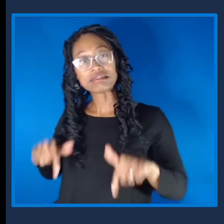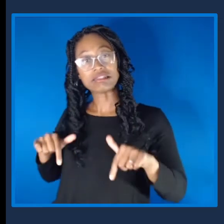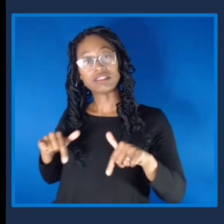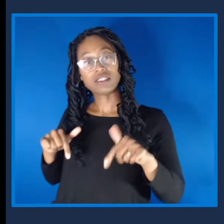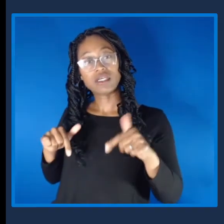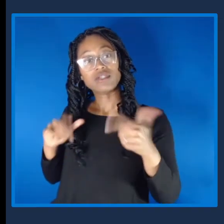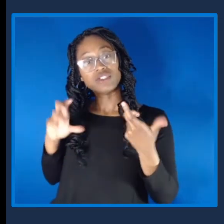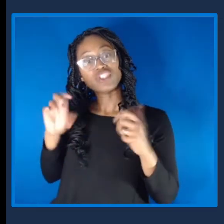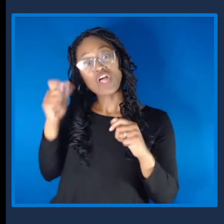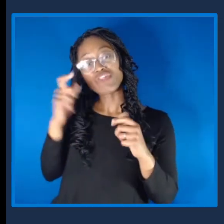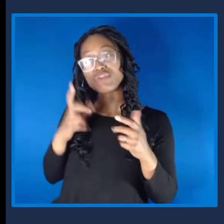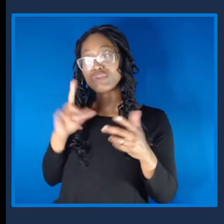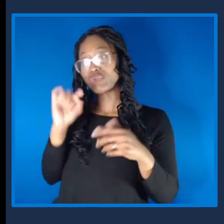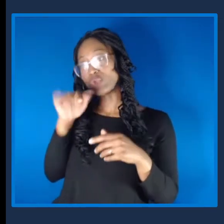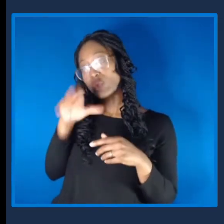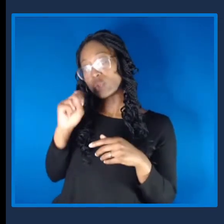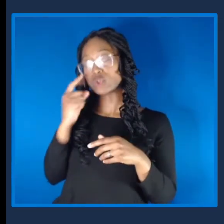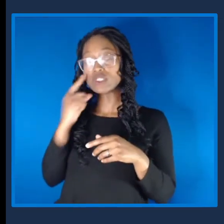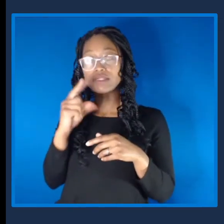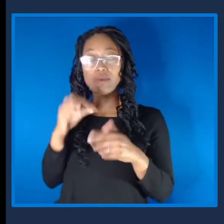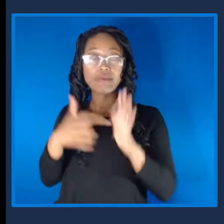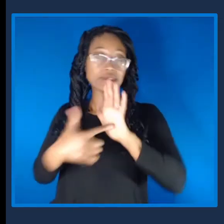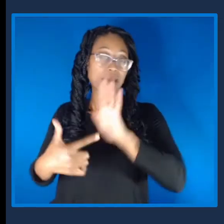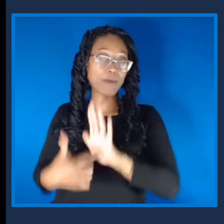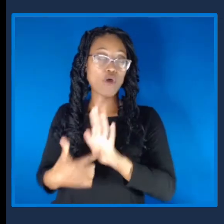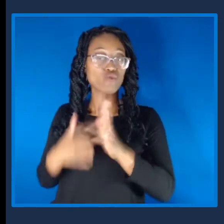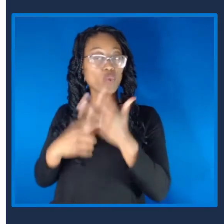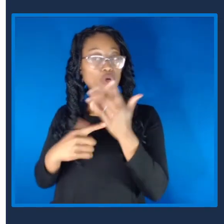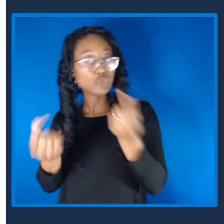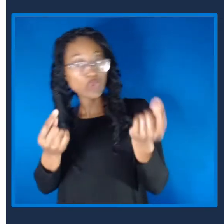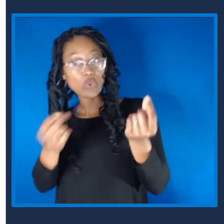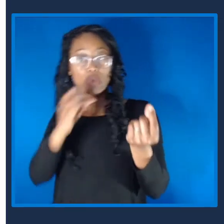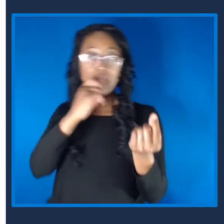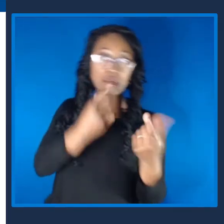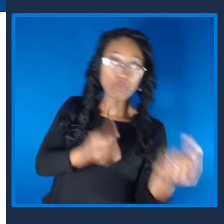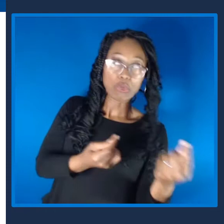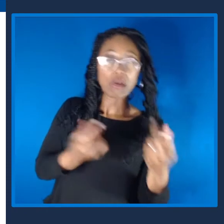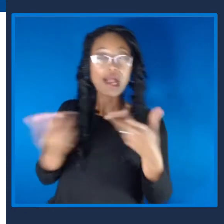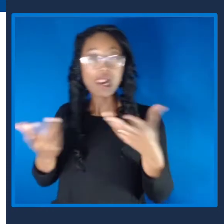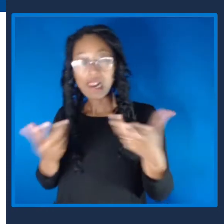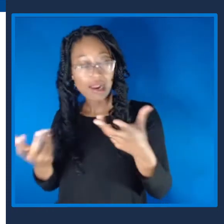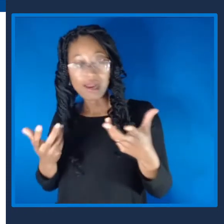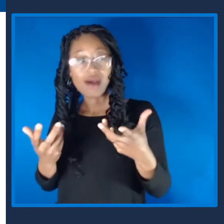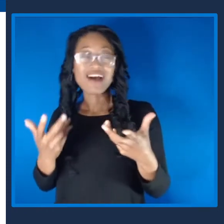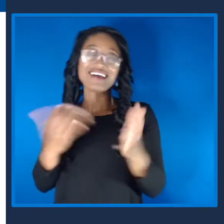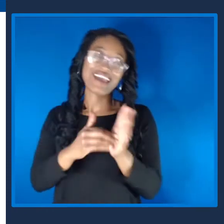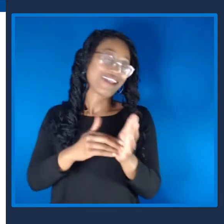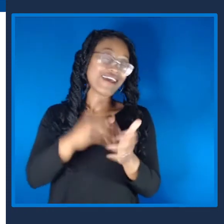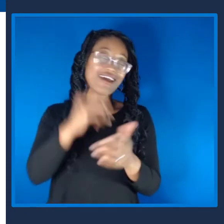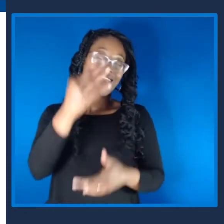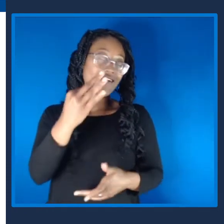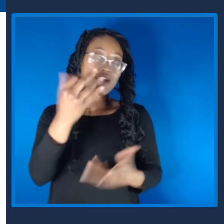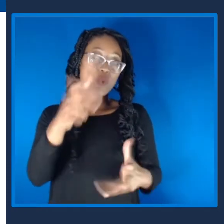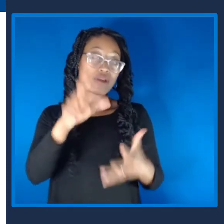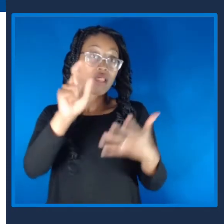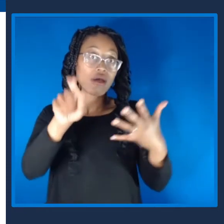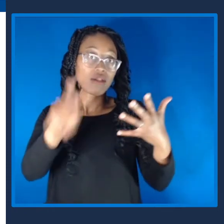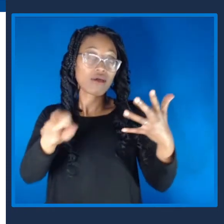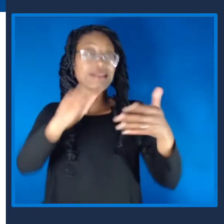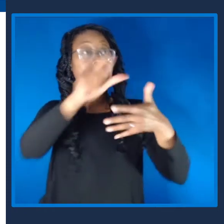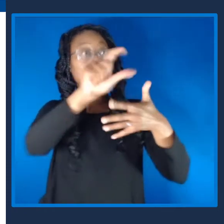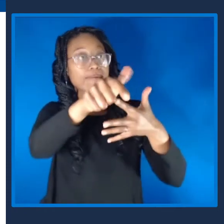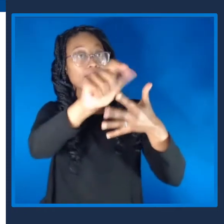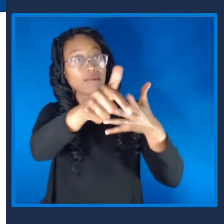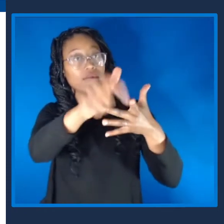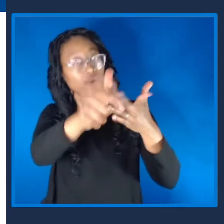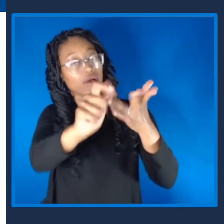other tools do I need? Some examples of what to do and what not to do. And again, if I don't want to click through item by item to